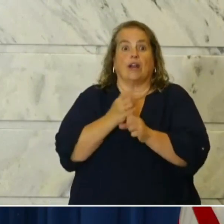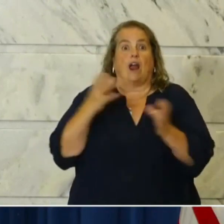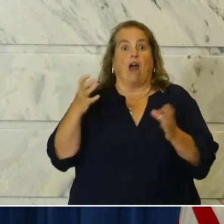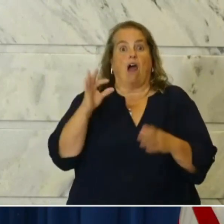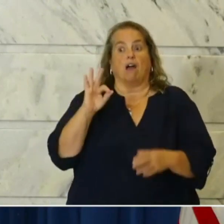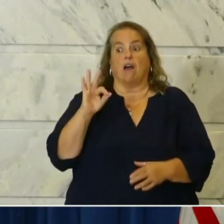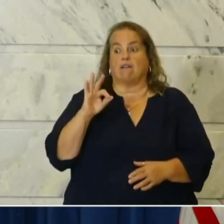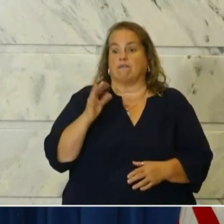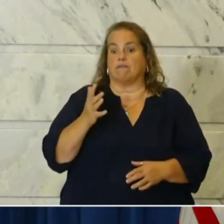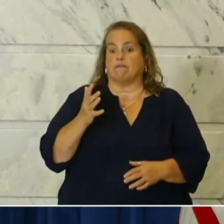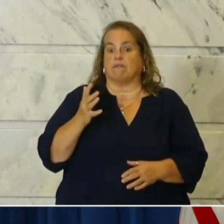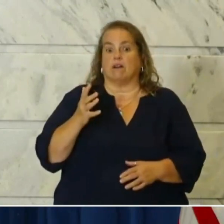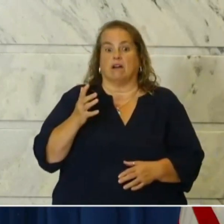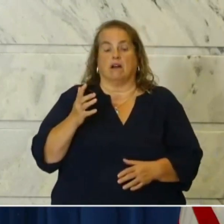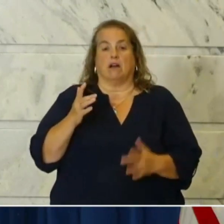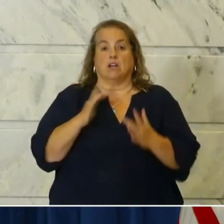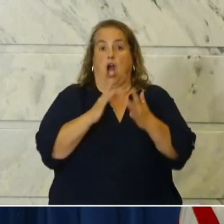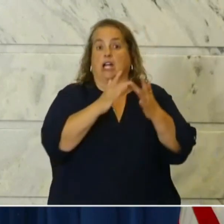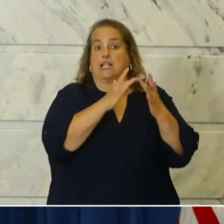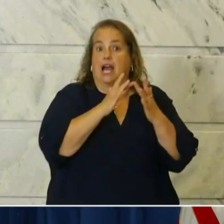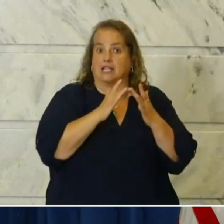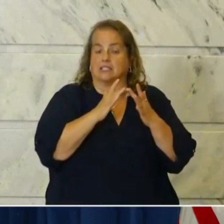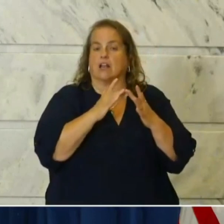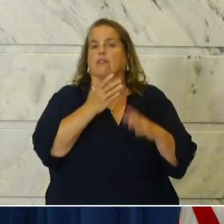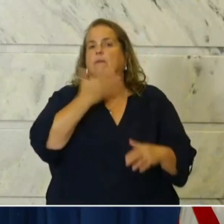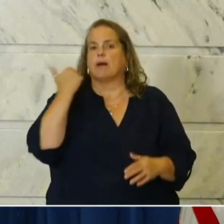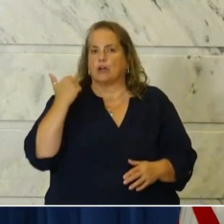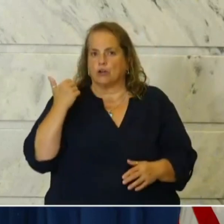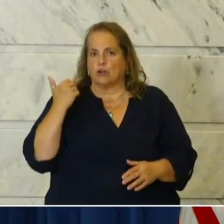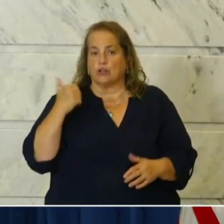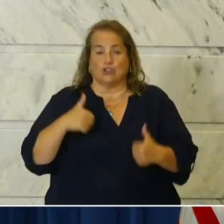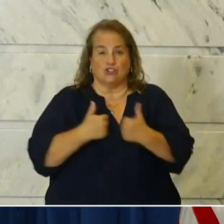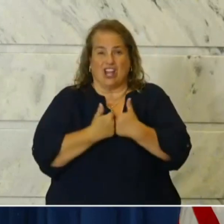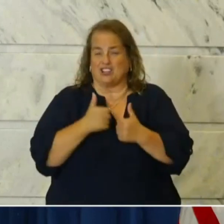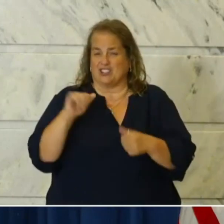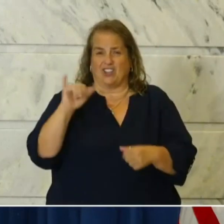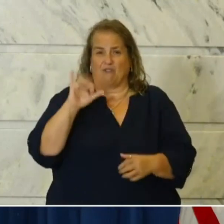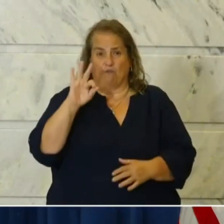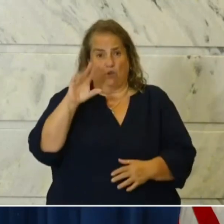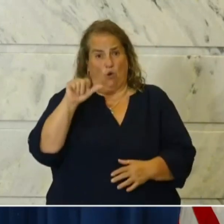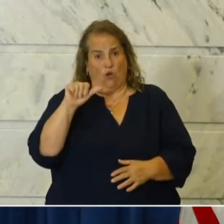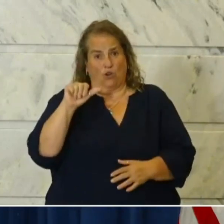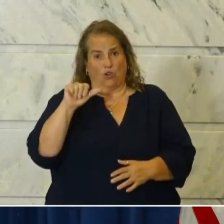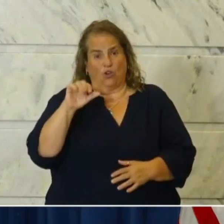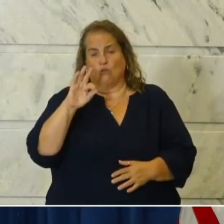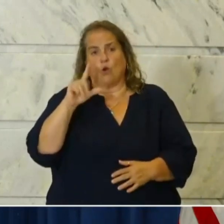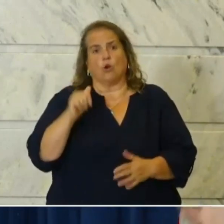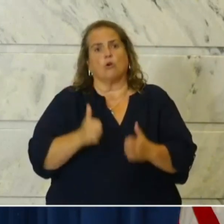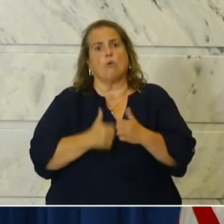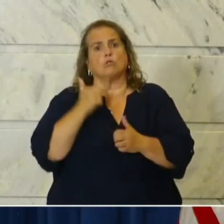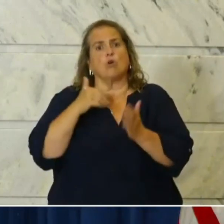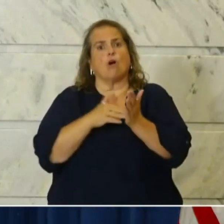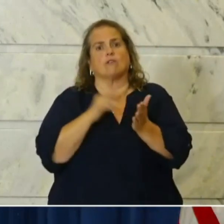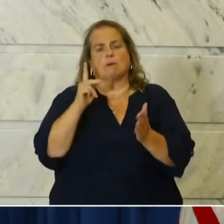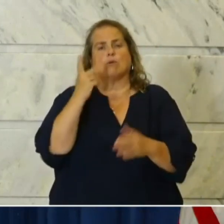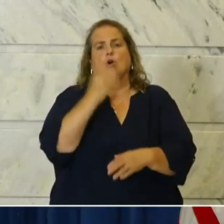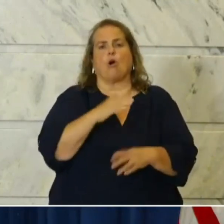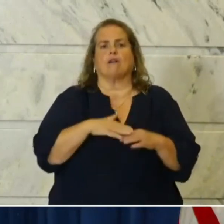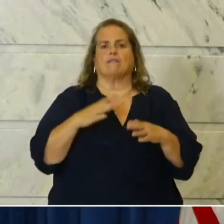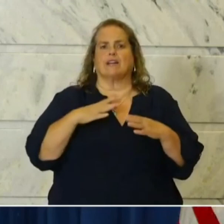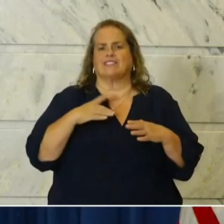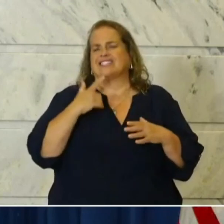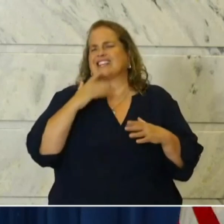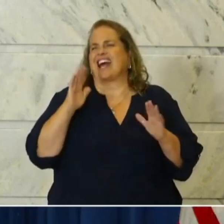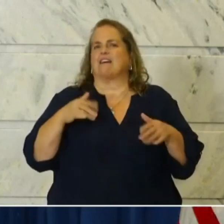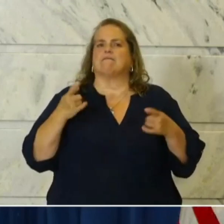contacts when you go, the better. The challenge with a place like Florida is what most often happens is somebody goes on vacation and they say,